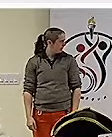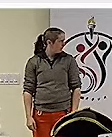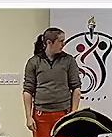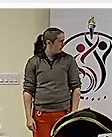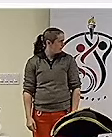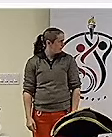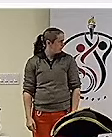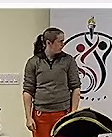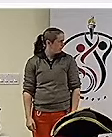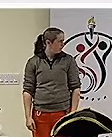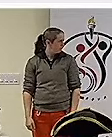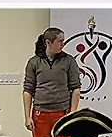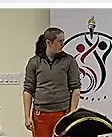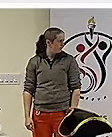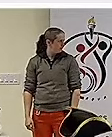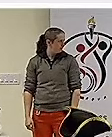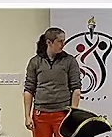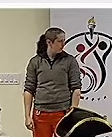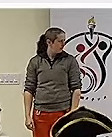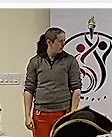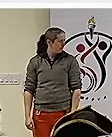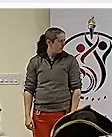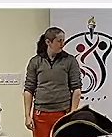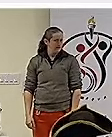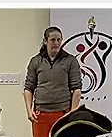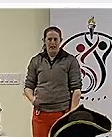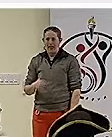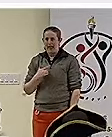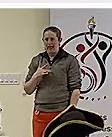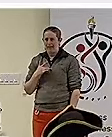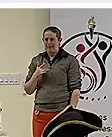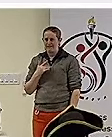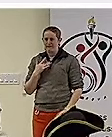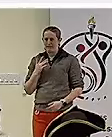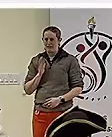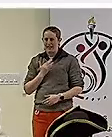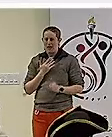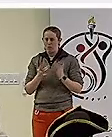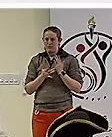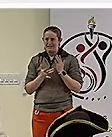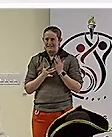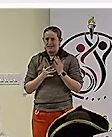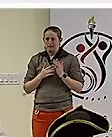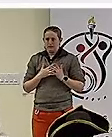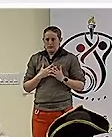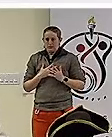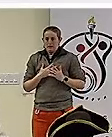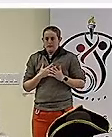I think our tech is going to have a bit of a stroke with all the mics that have been dropped here today.